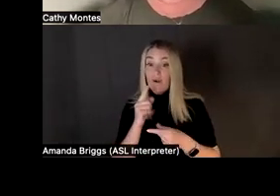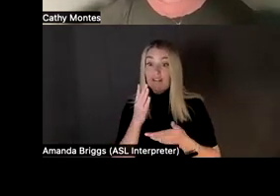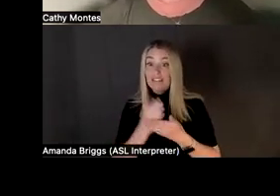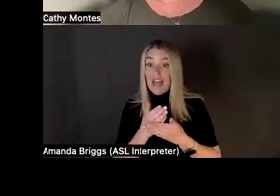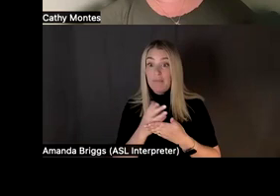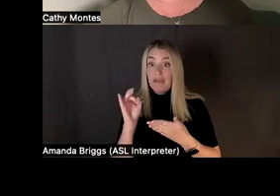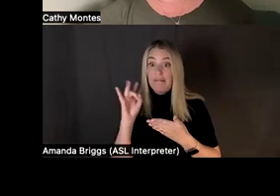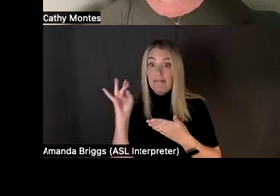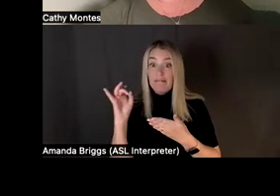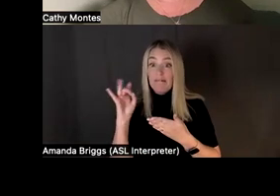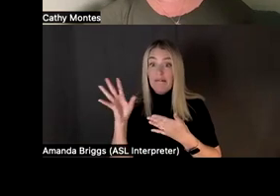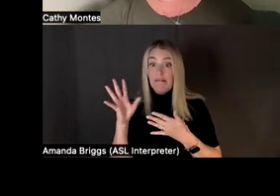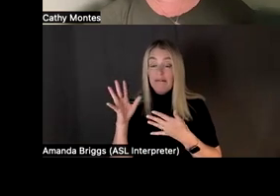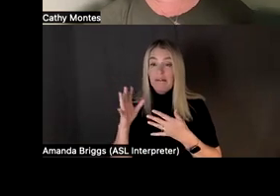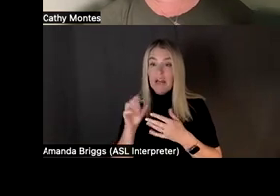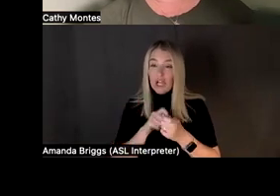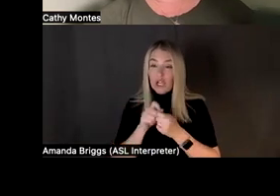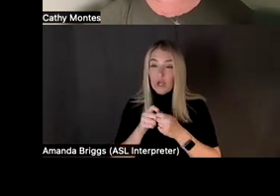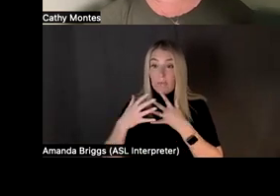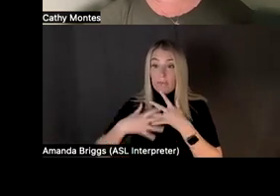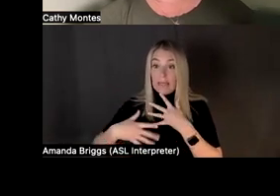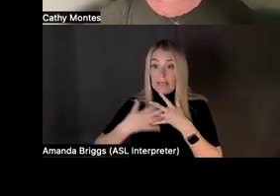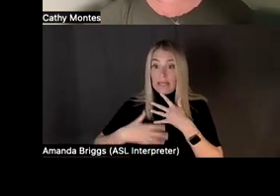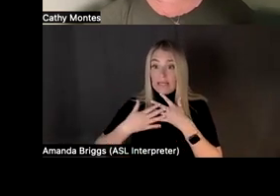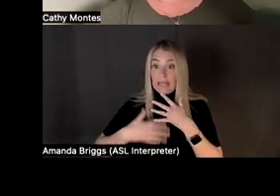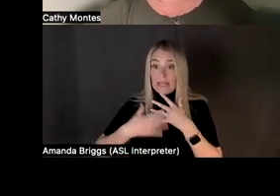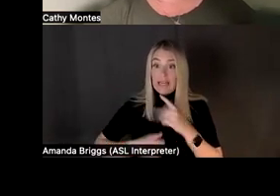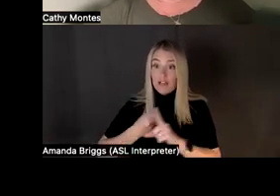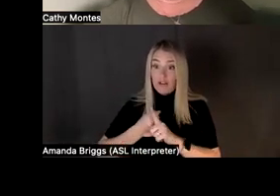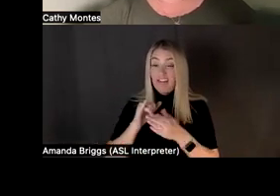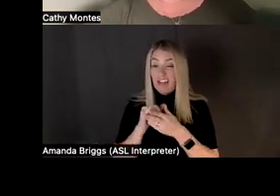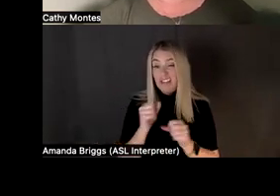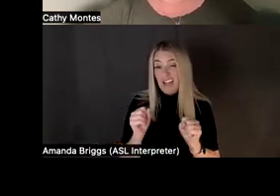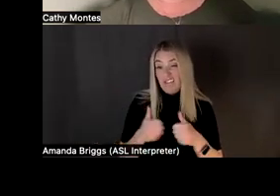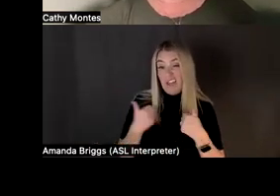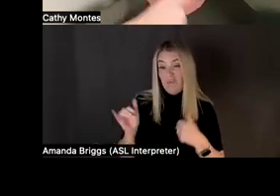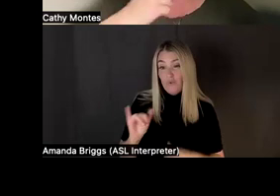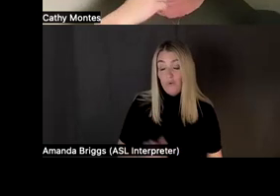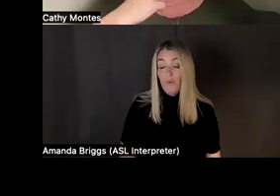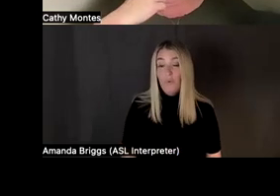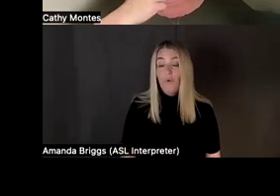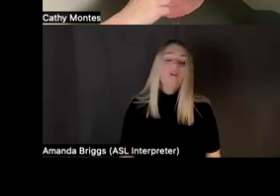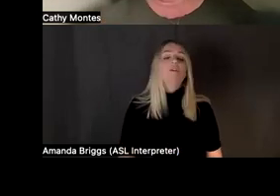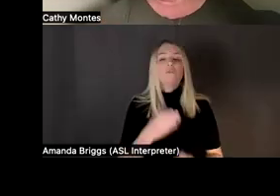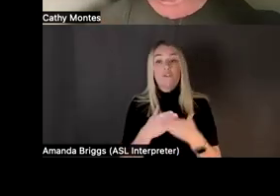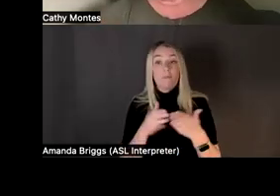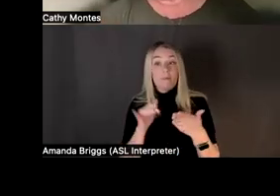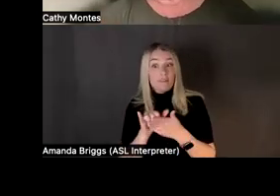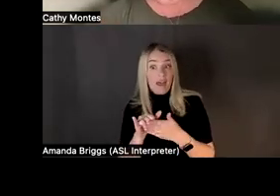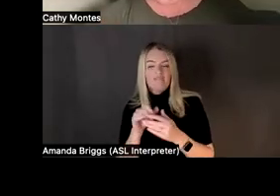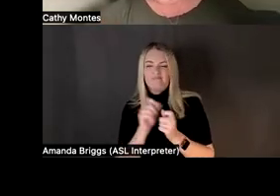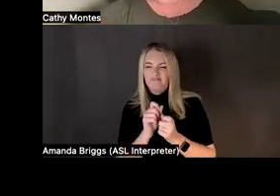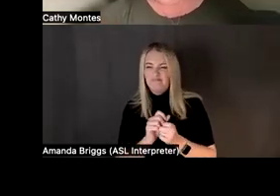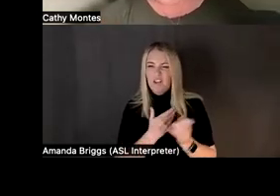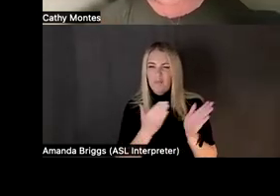catastrophic acute bleeding incidents that can save lives. So some of that is detailed in the plan.